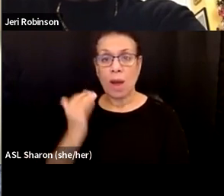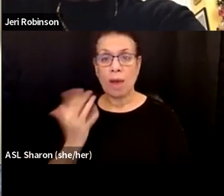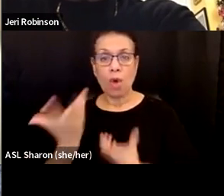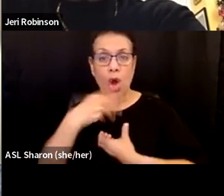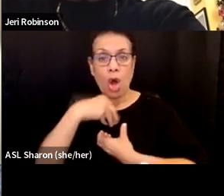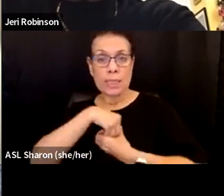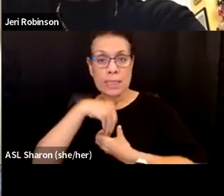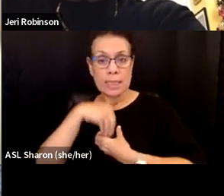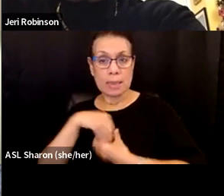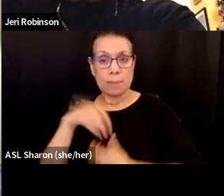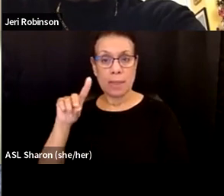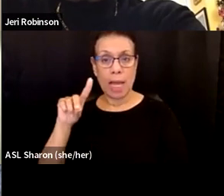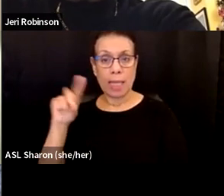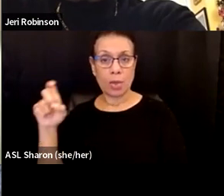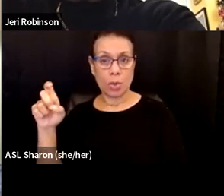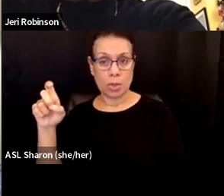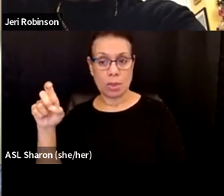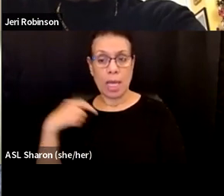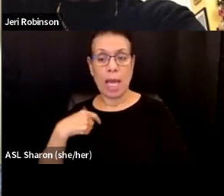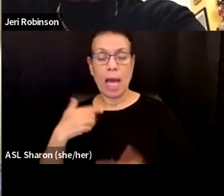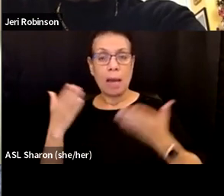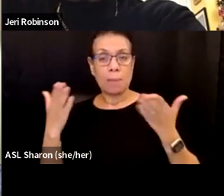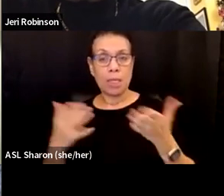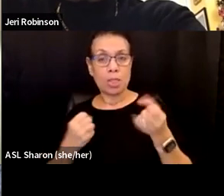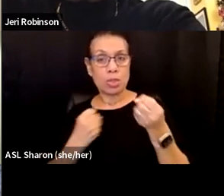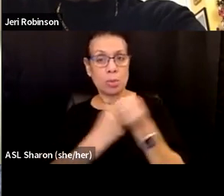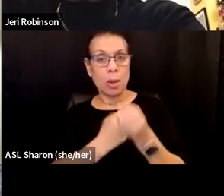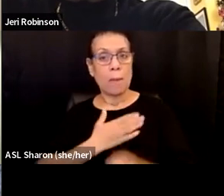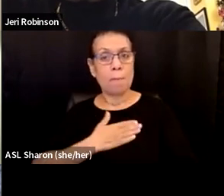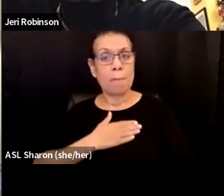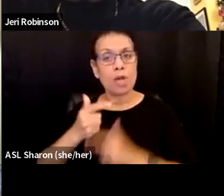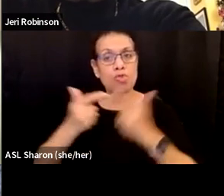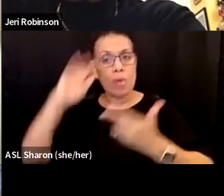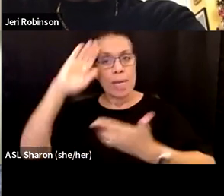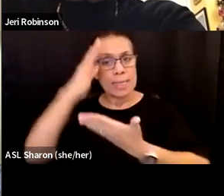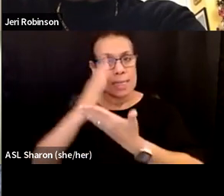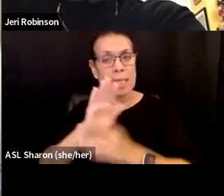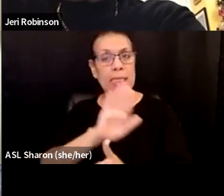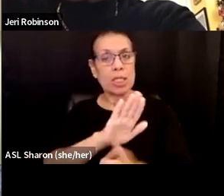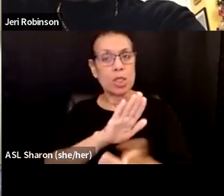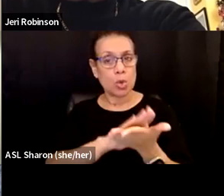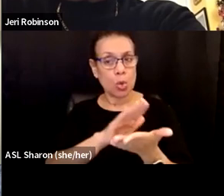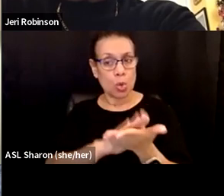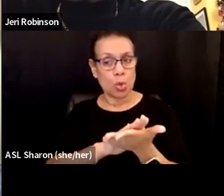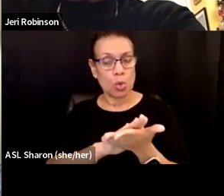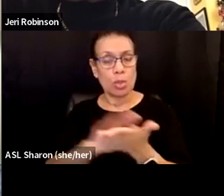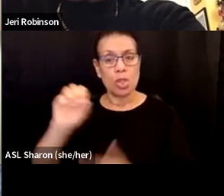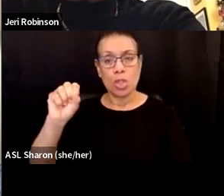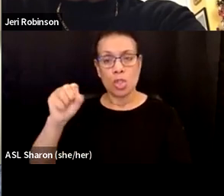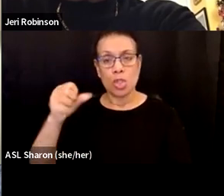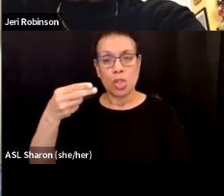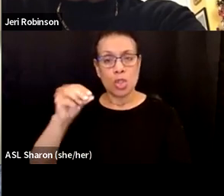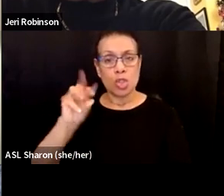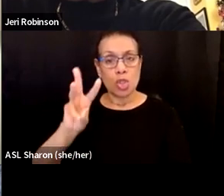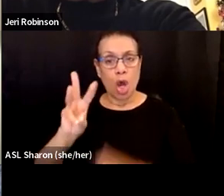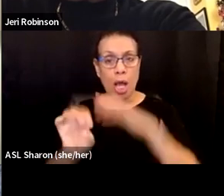diagnosis i'm here to speak on behalf of my grandson's former school the pauline shock elementary